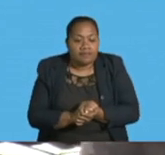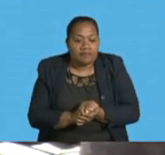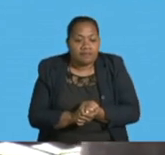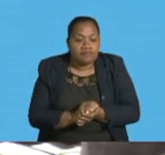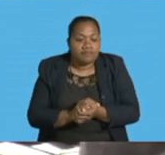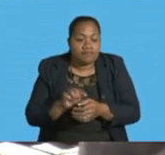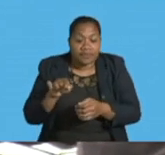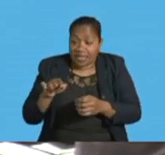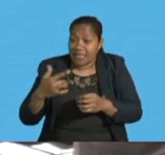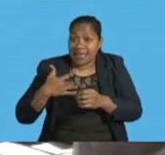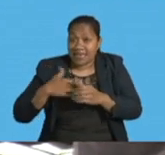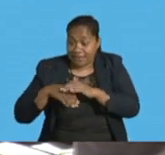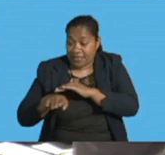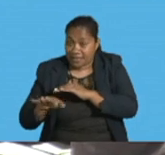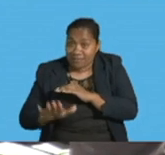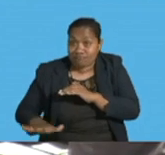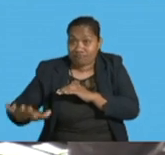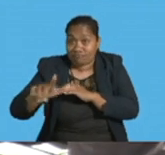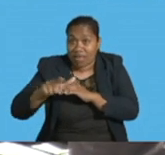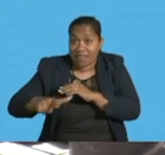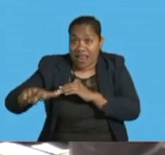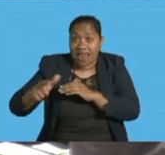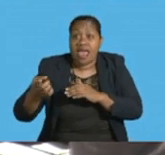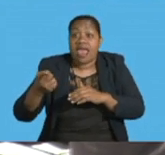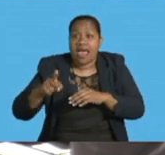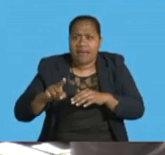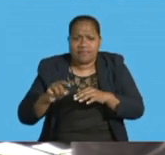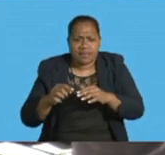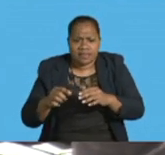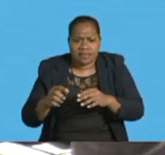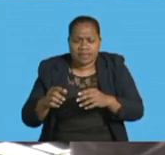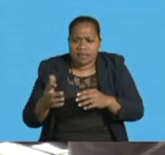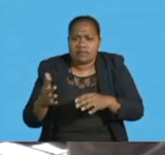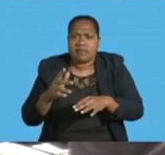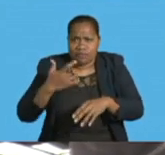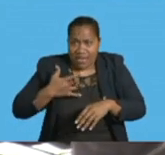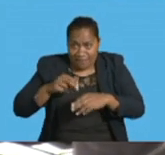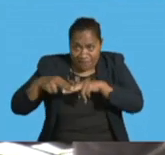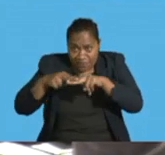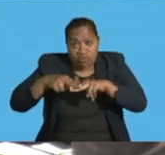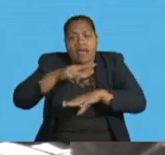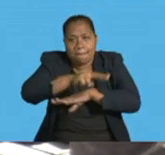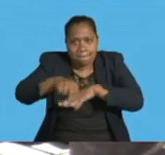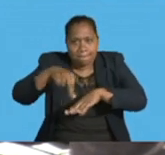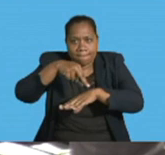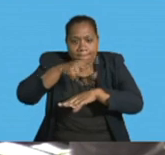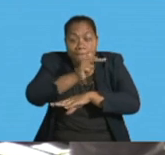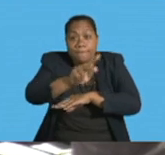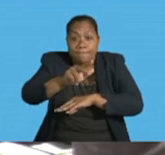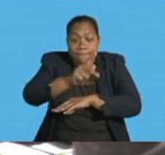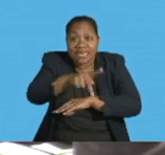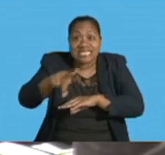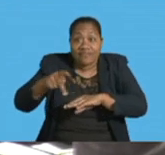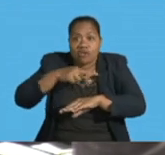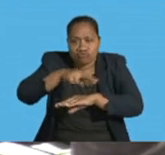that live in coastal wetland and mangrove areas in Fiji and the Pacific region. Honorable Speaker say, another